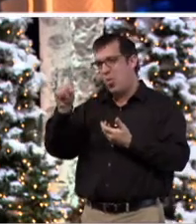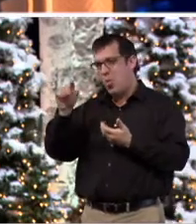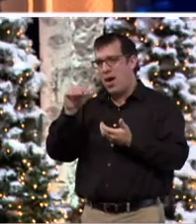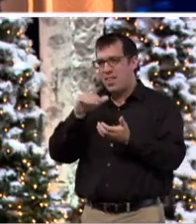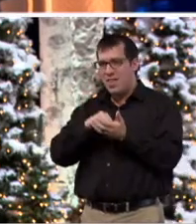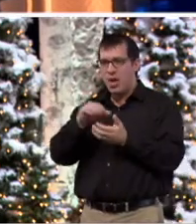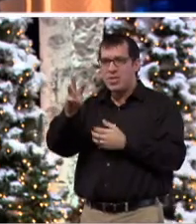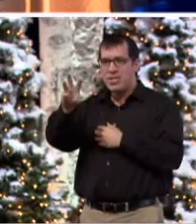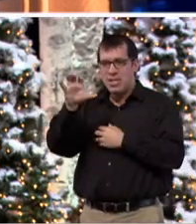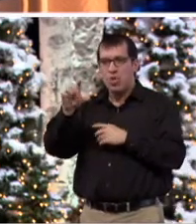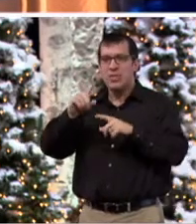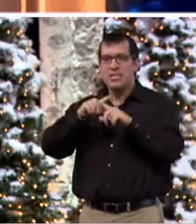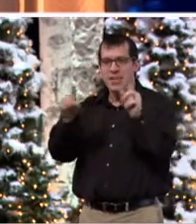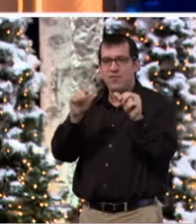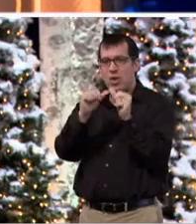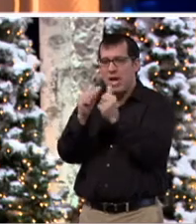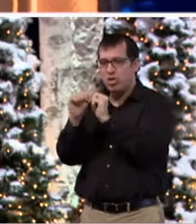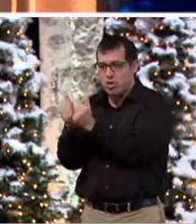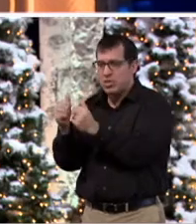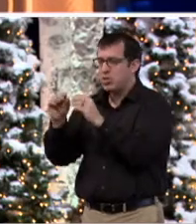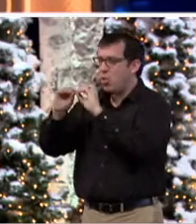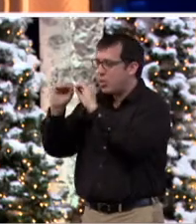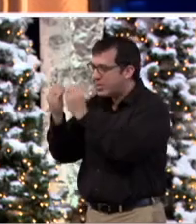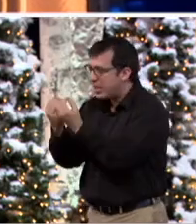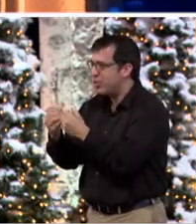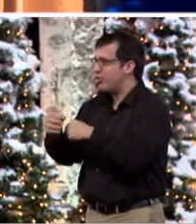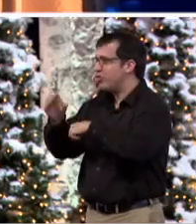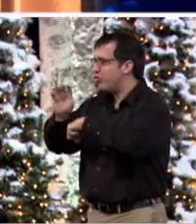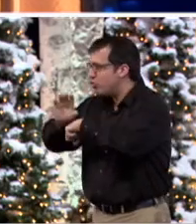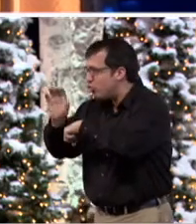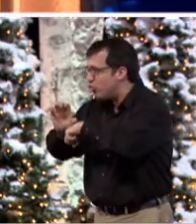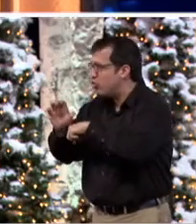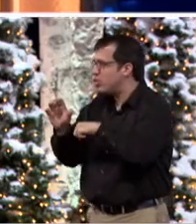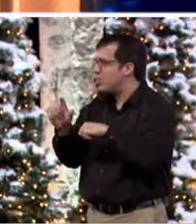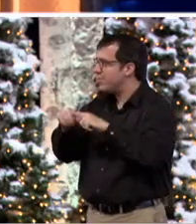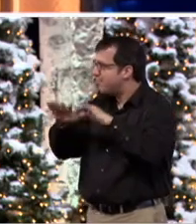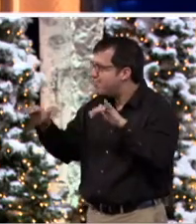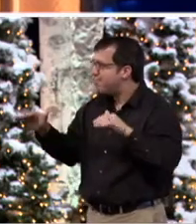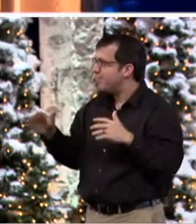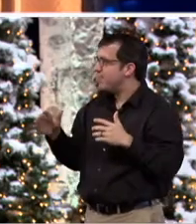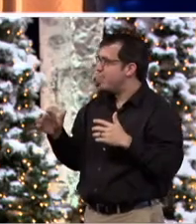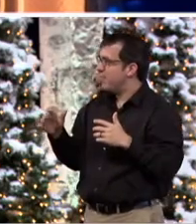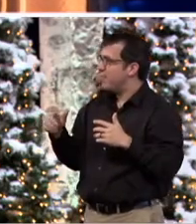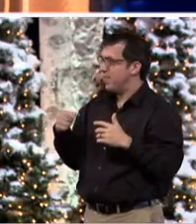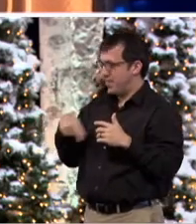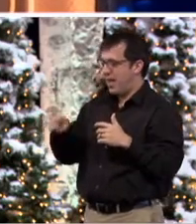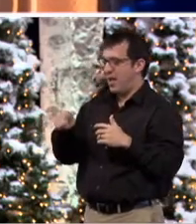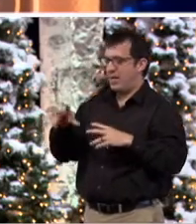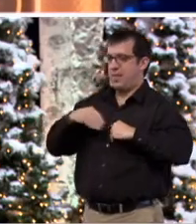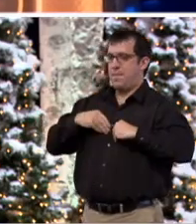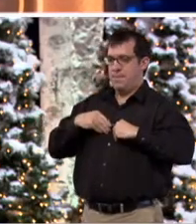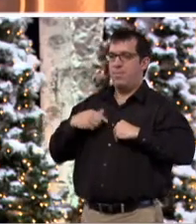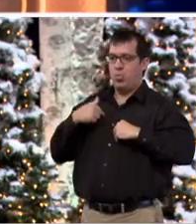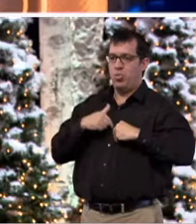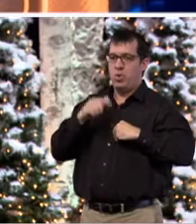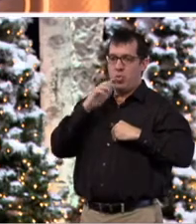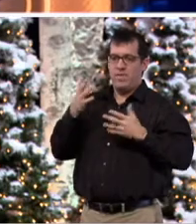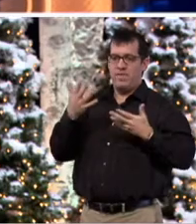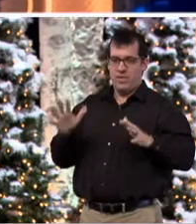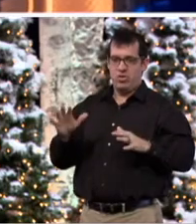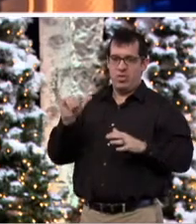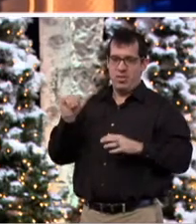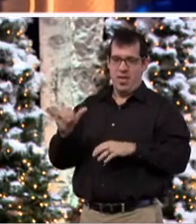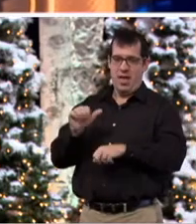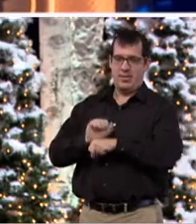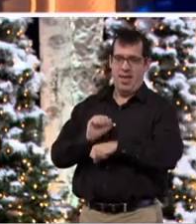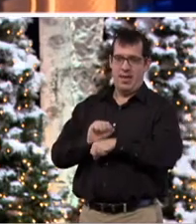1,600 different agencies, organizations, churches that have said, let's finish the task, the Great